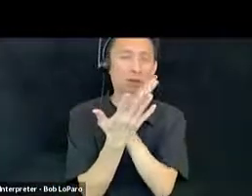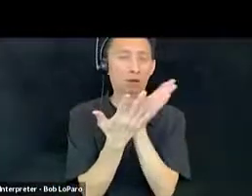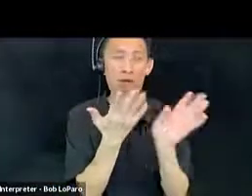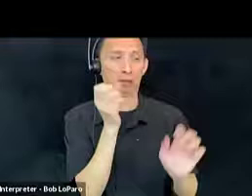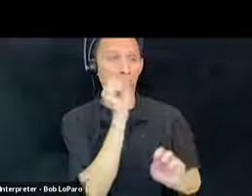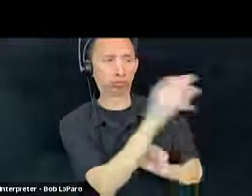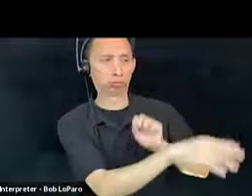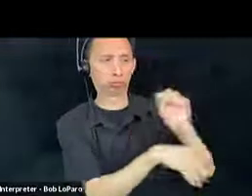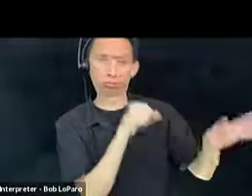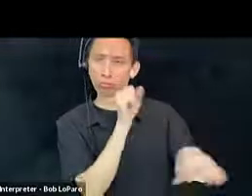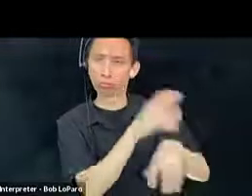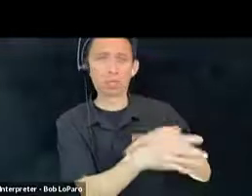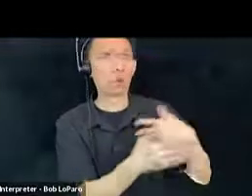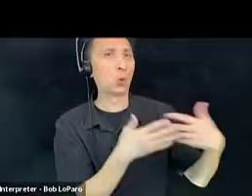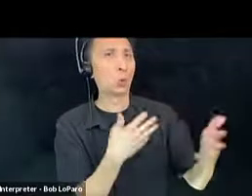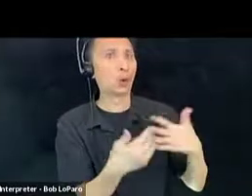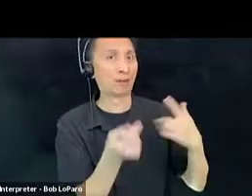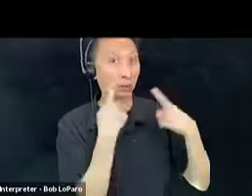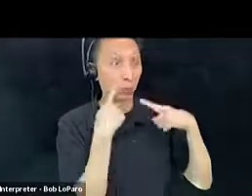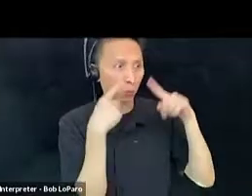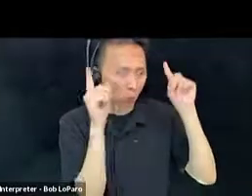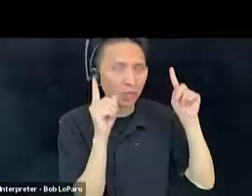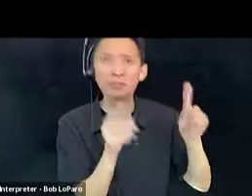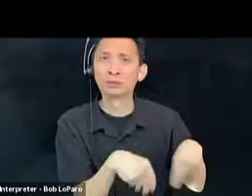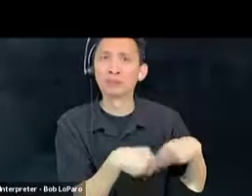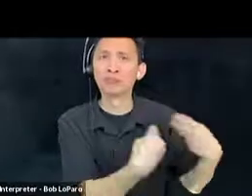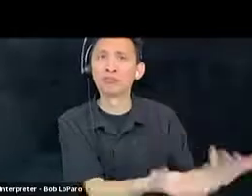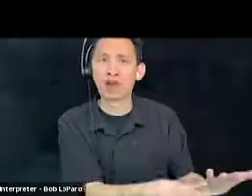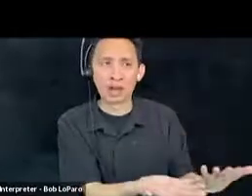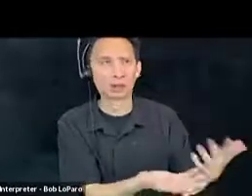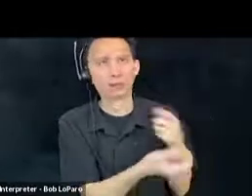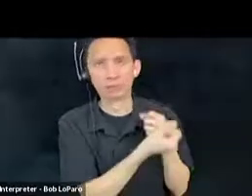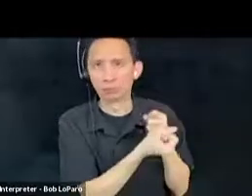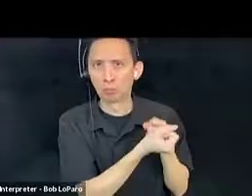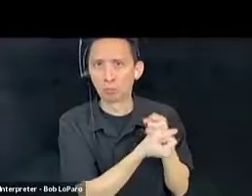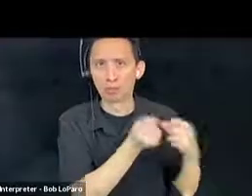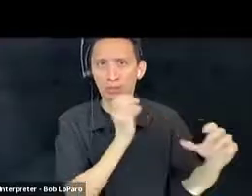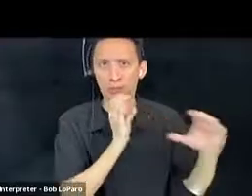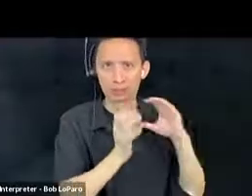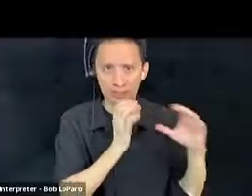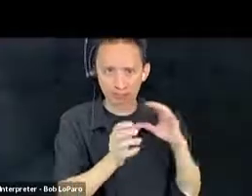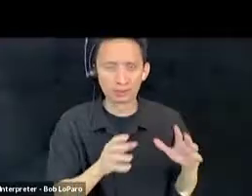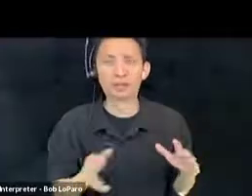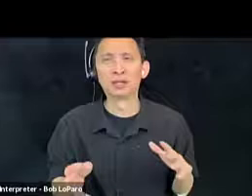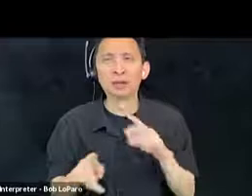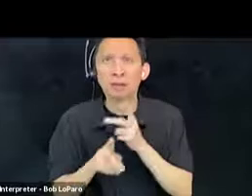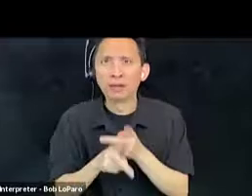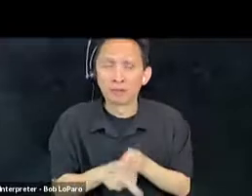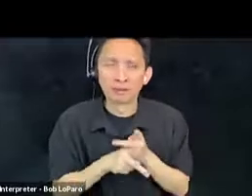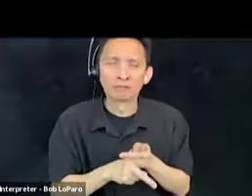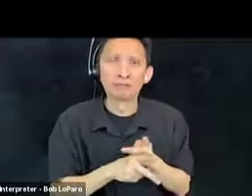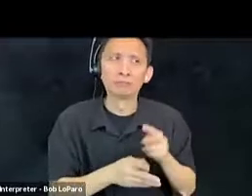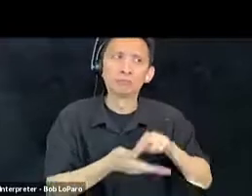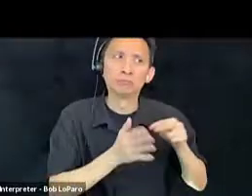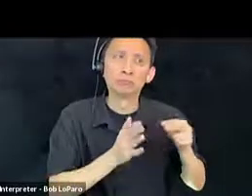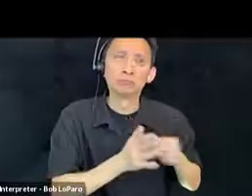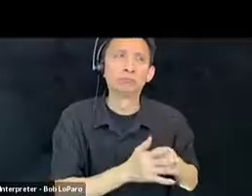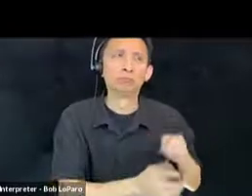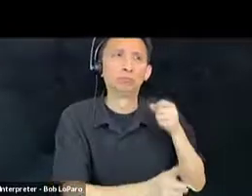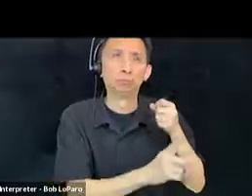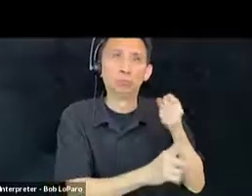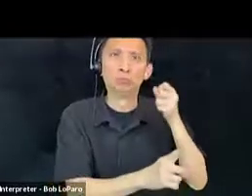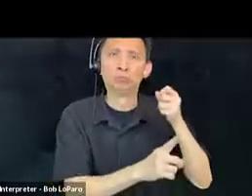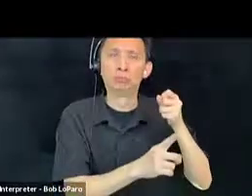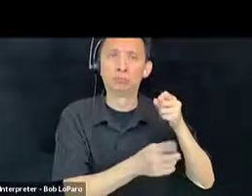as much as we can, you know, in a very careful way or a very deliberate way. Um, and we